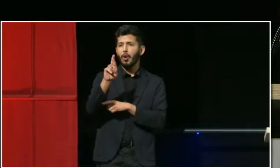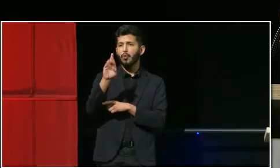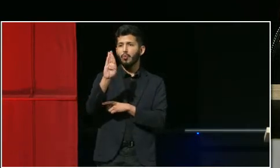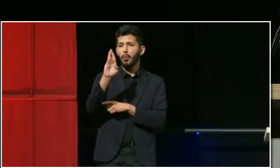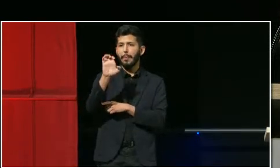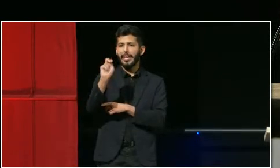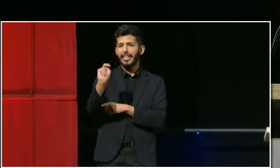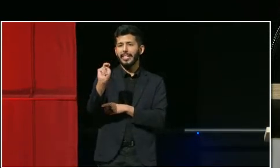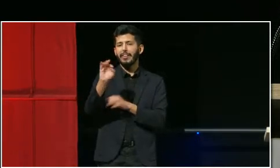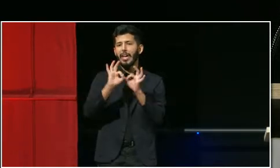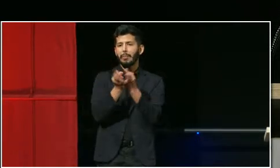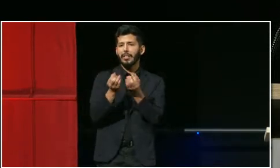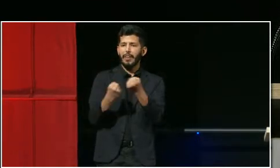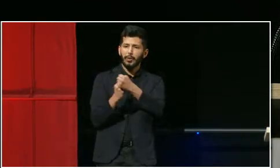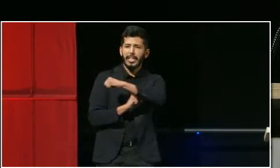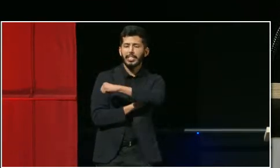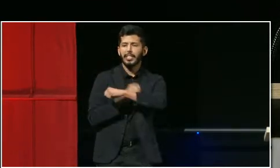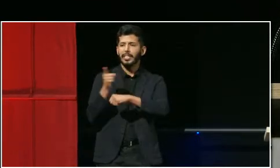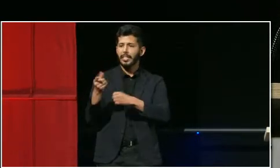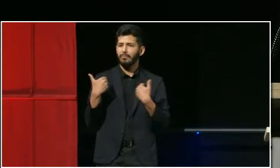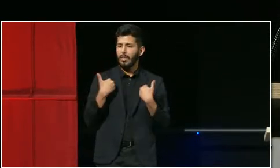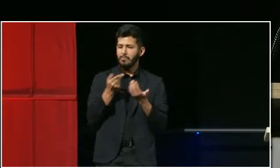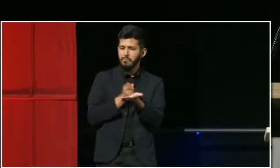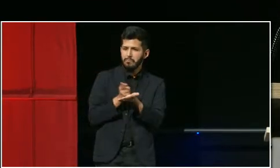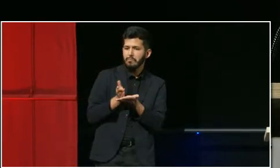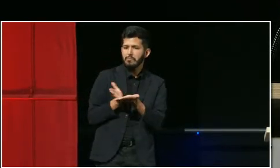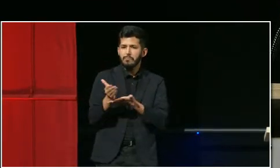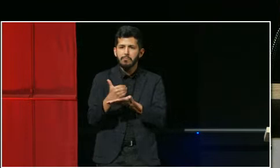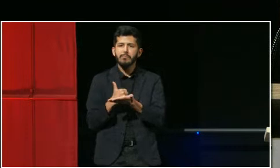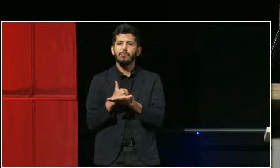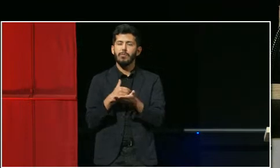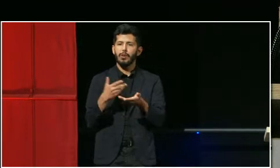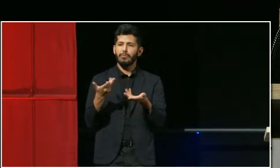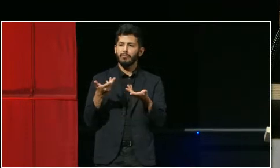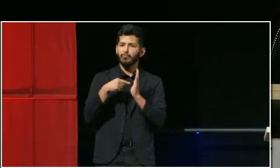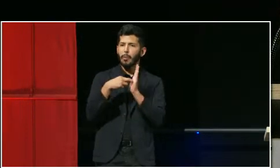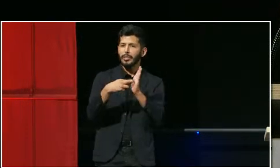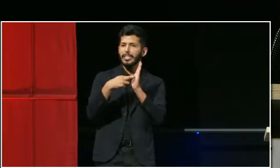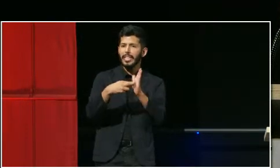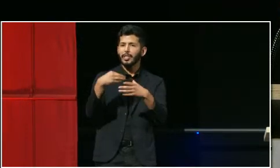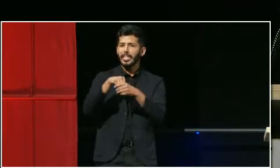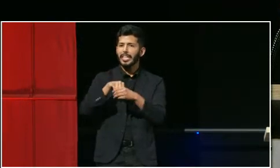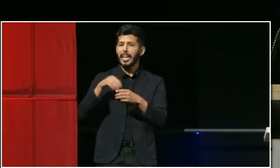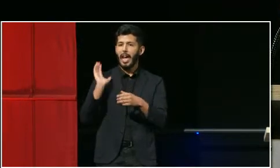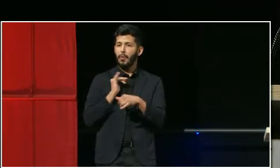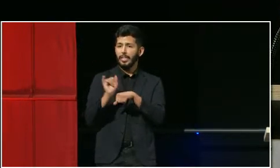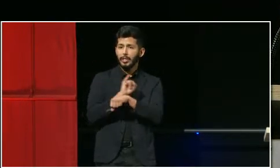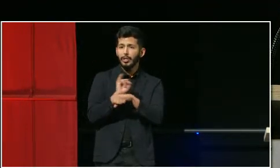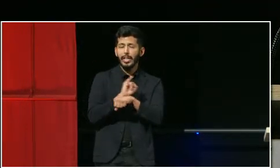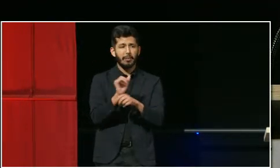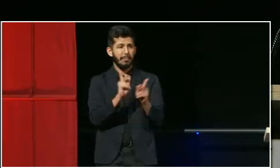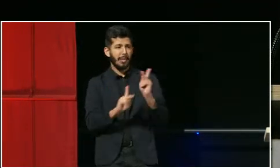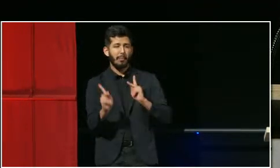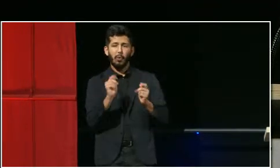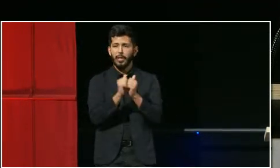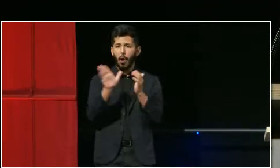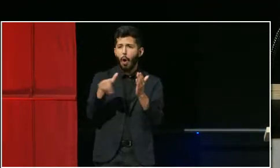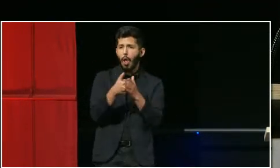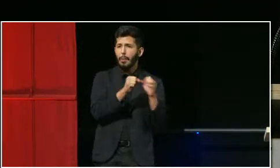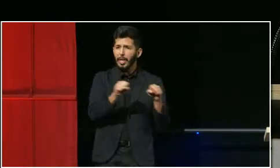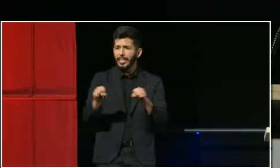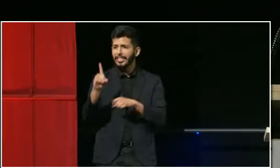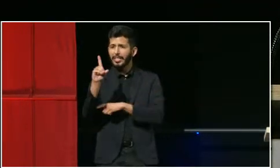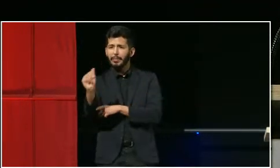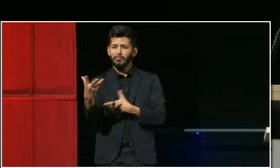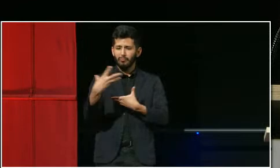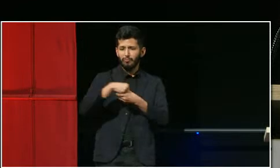which promotes authentic representation in the entertainment industry and full inclusion of people with disabilities throughout all sectors of society.